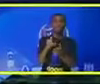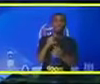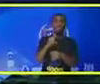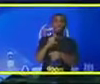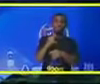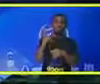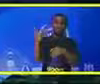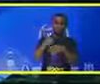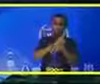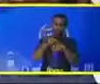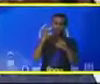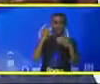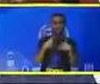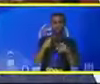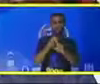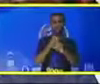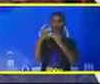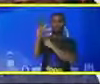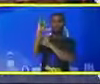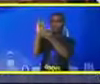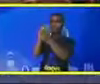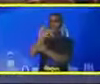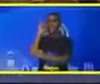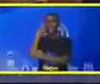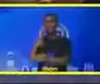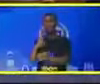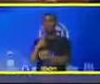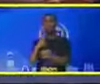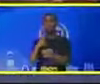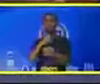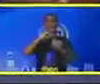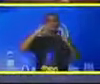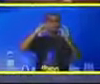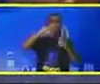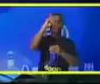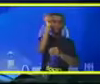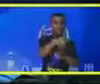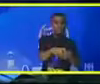over nations, and they can say by this time tomorrow.